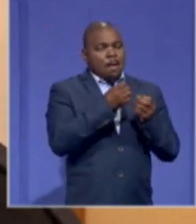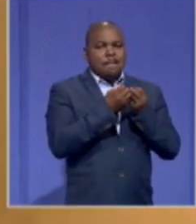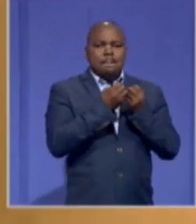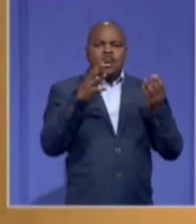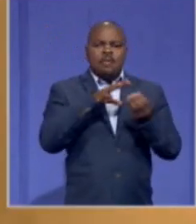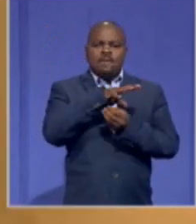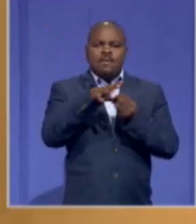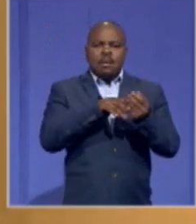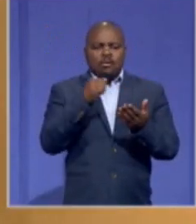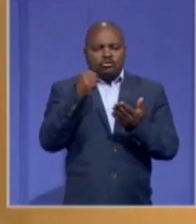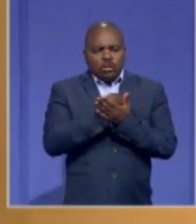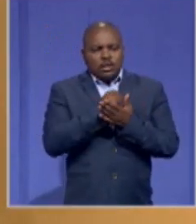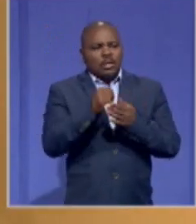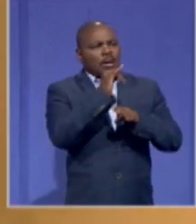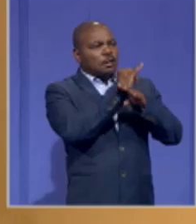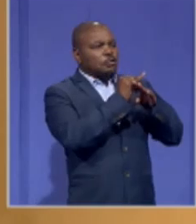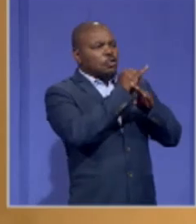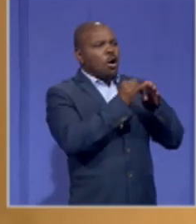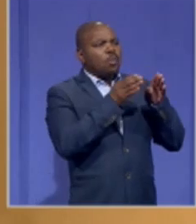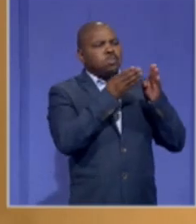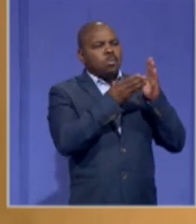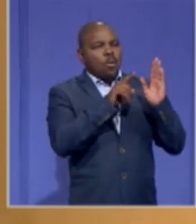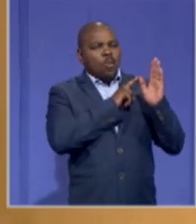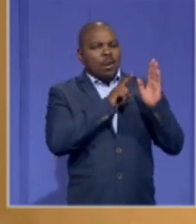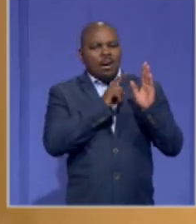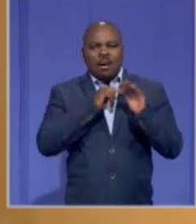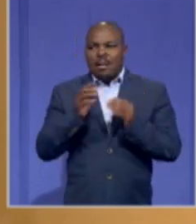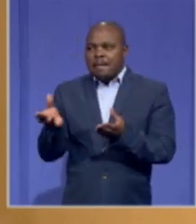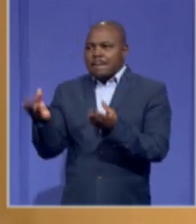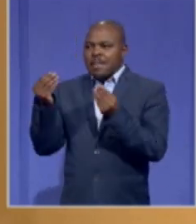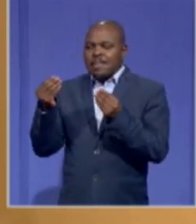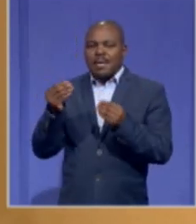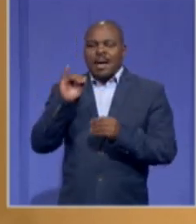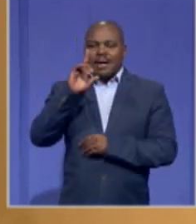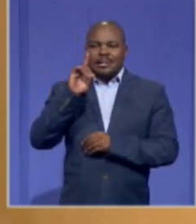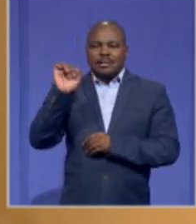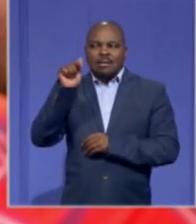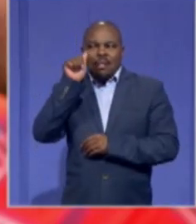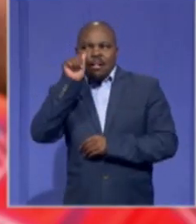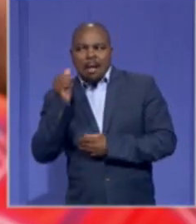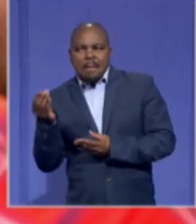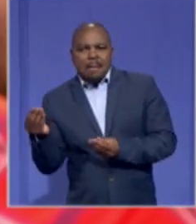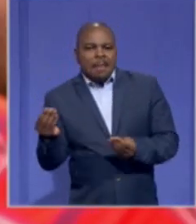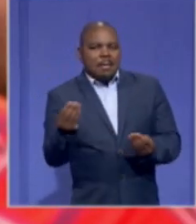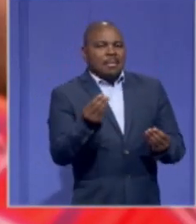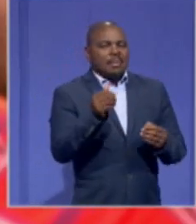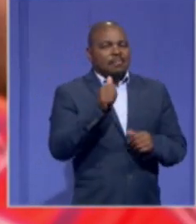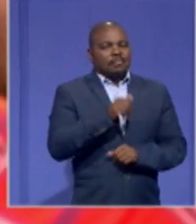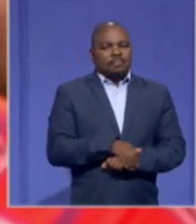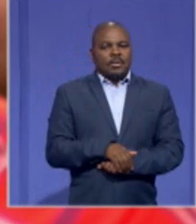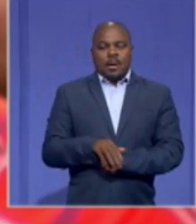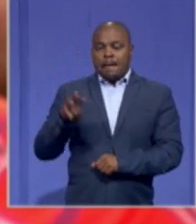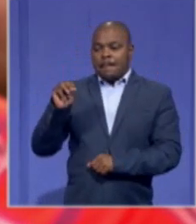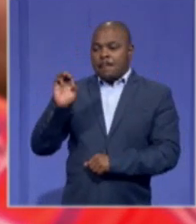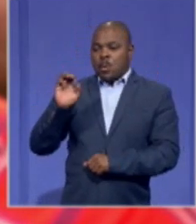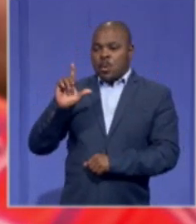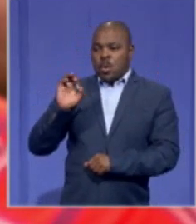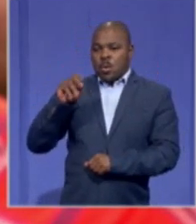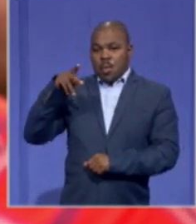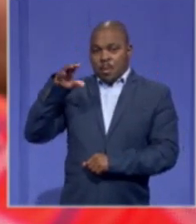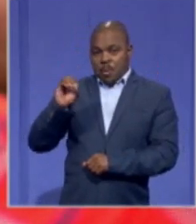ditsala mo insuranceng gonne a fitlheletse makwaloitshupo a bona ka botsotsi. Kgotlatshekelo ya Magistrata wa Molopo e